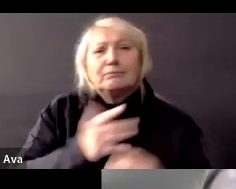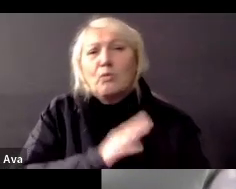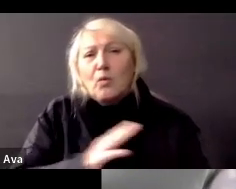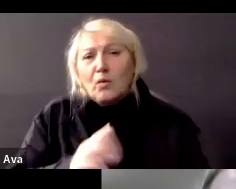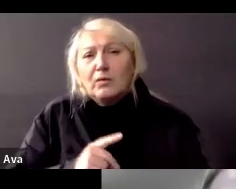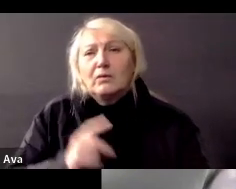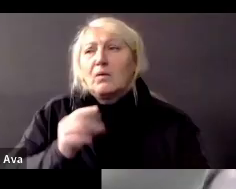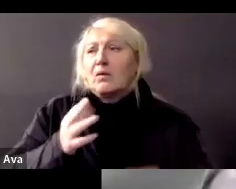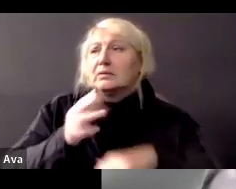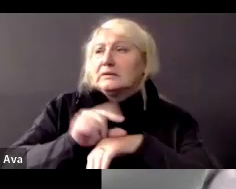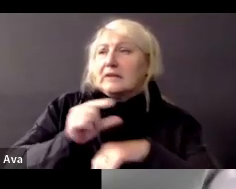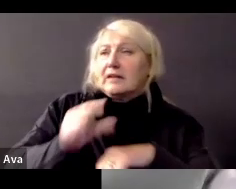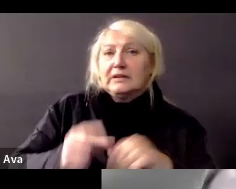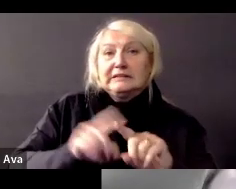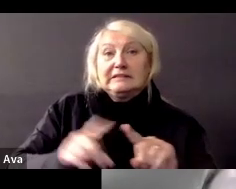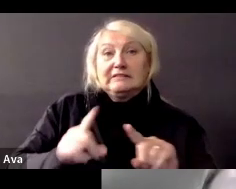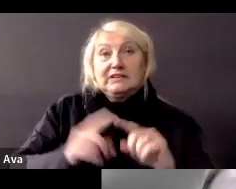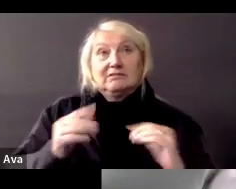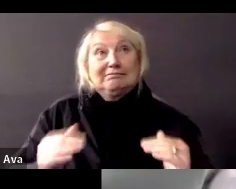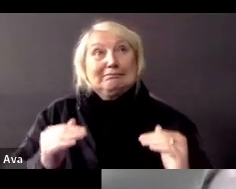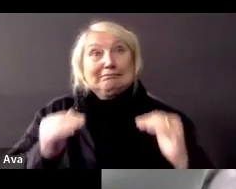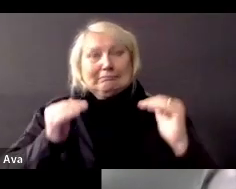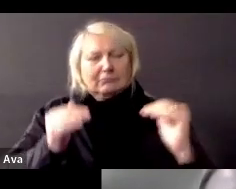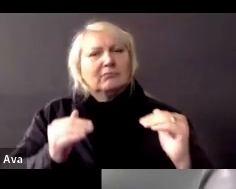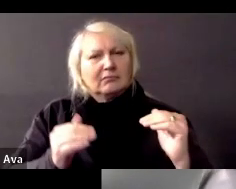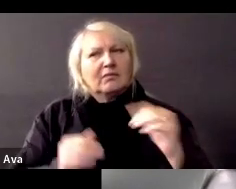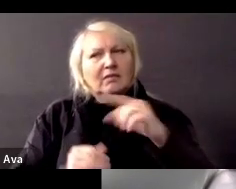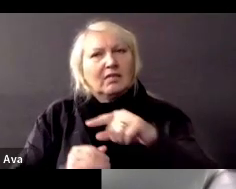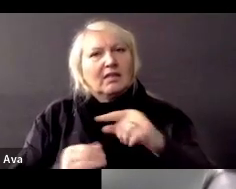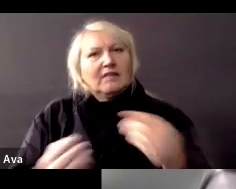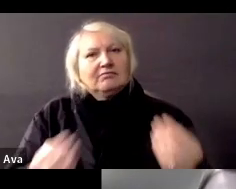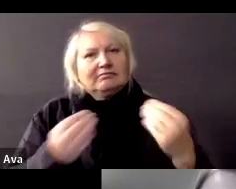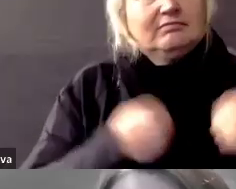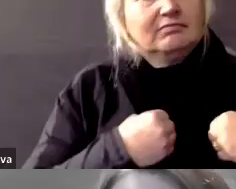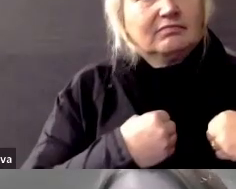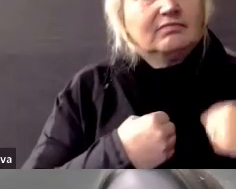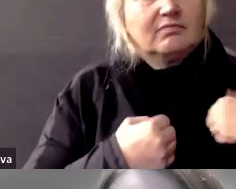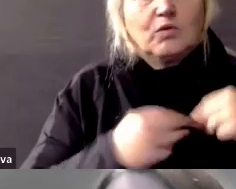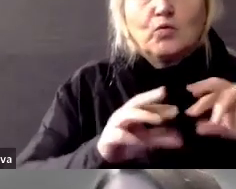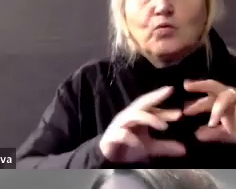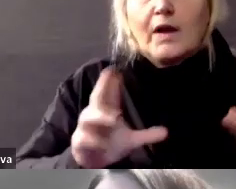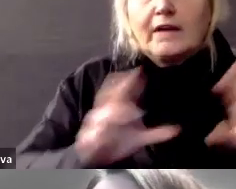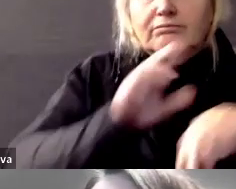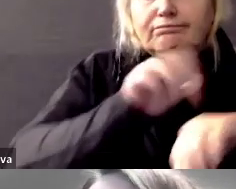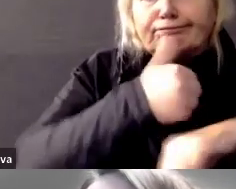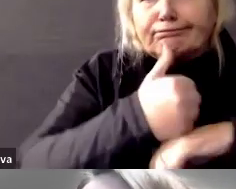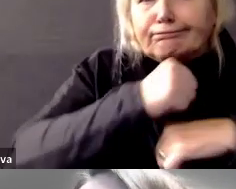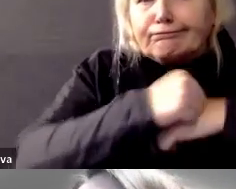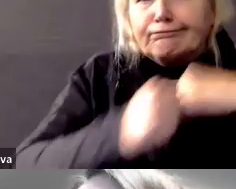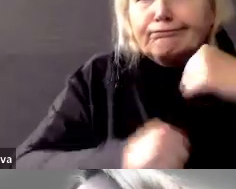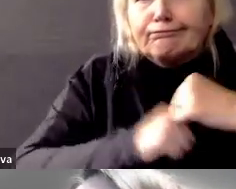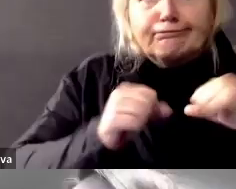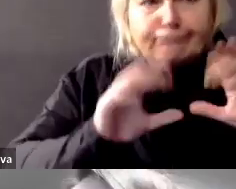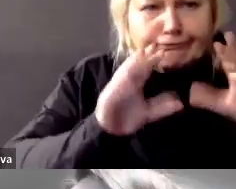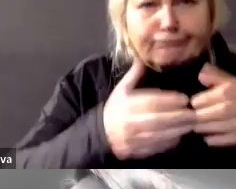may rely on to provide a framework where we can